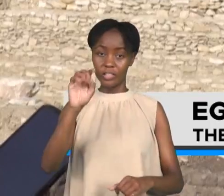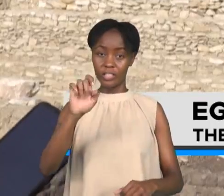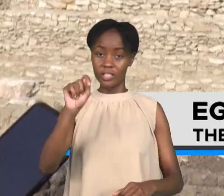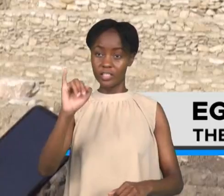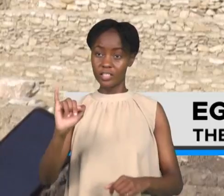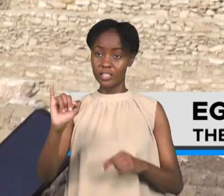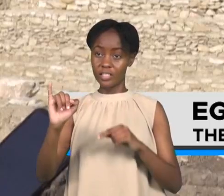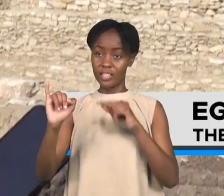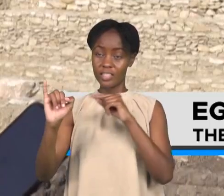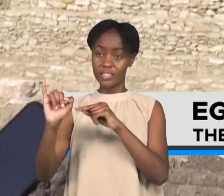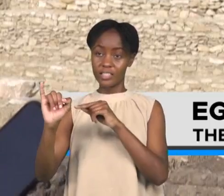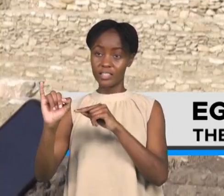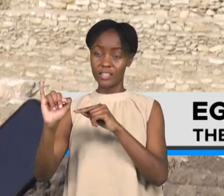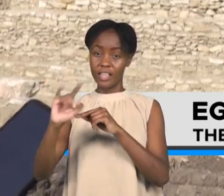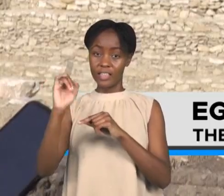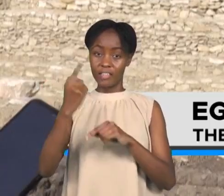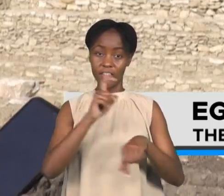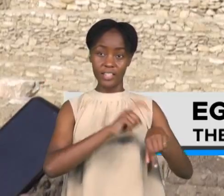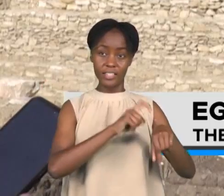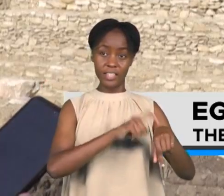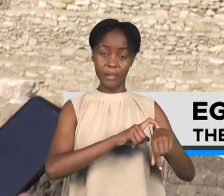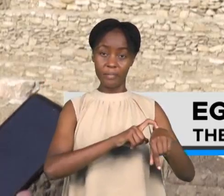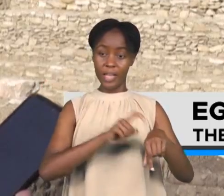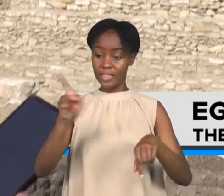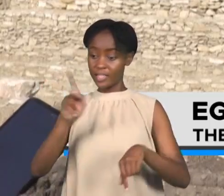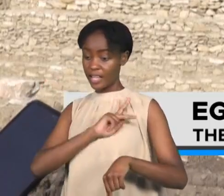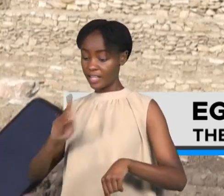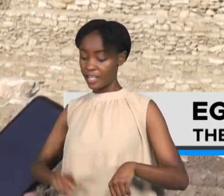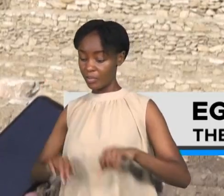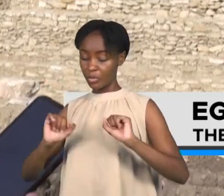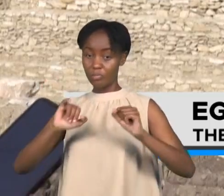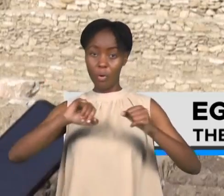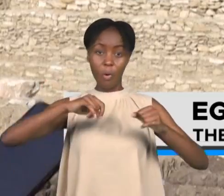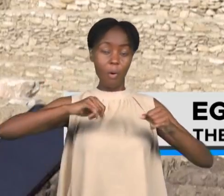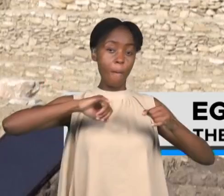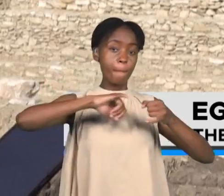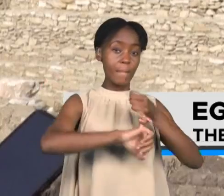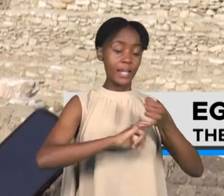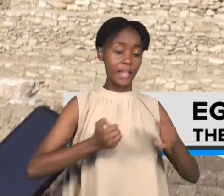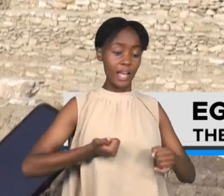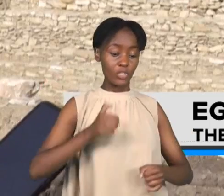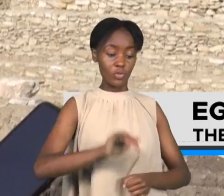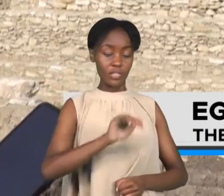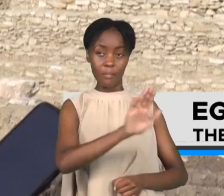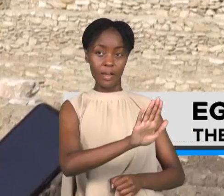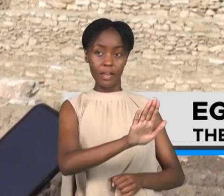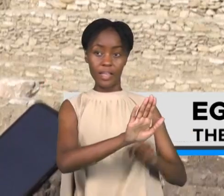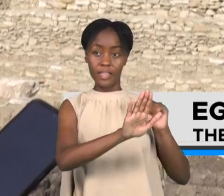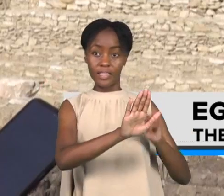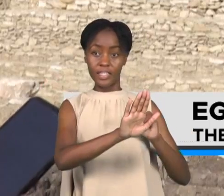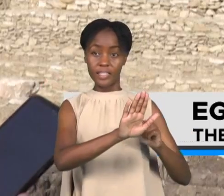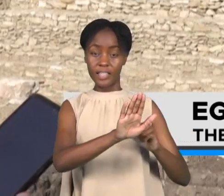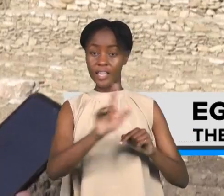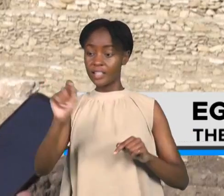Teti. And this is the first time that we know that a king could marry his daughter, because only kings can do that, because Osiris married